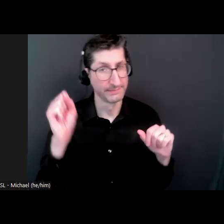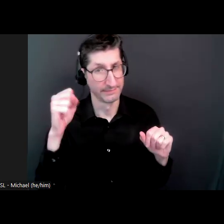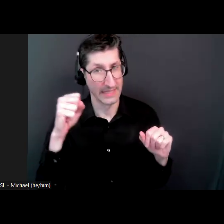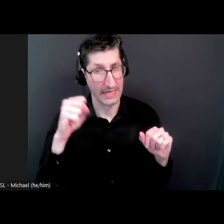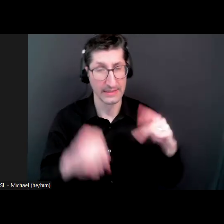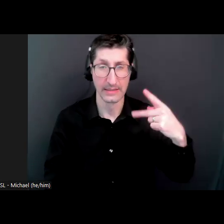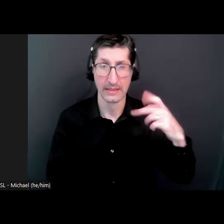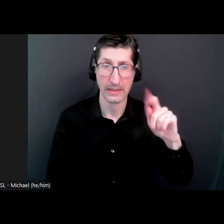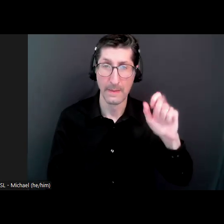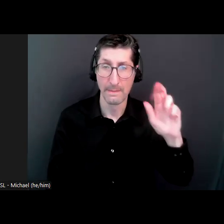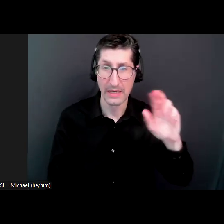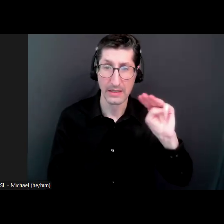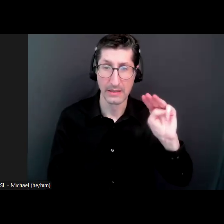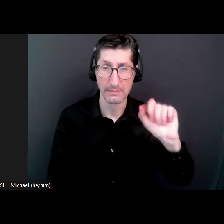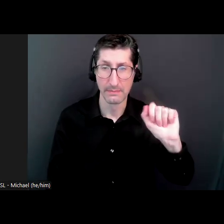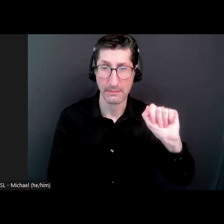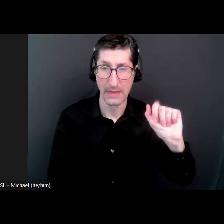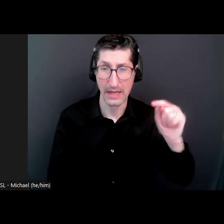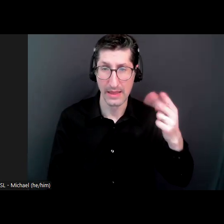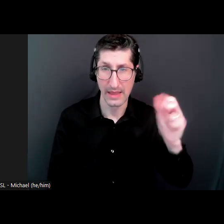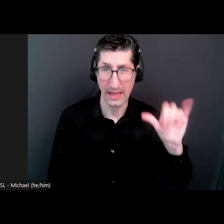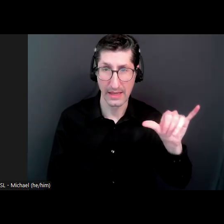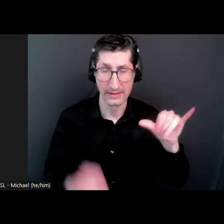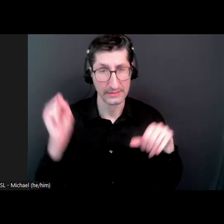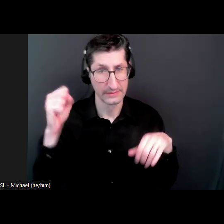Peter Mathe. Yes.